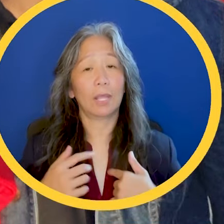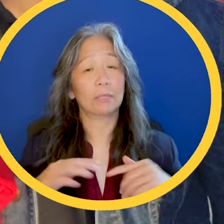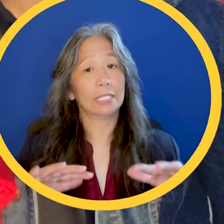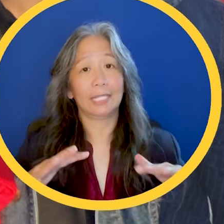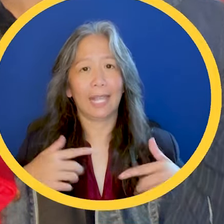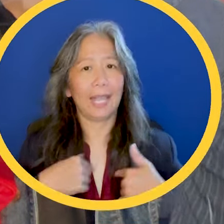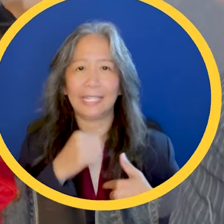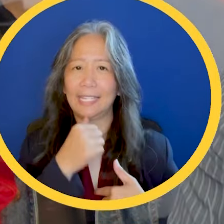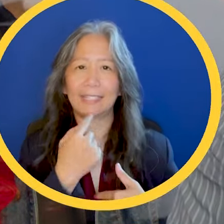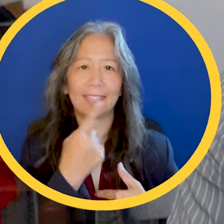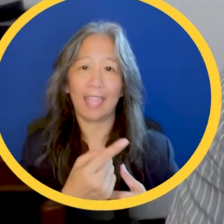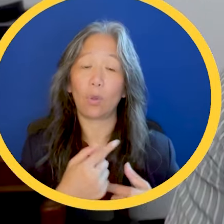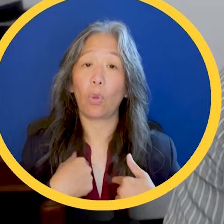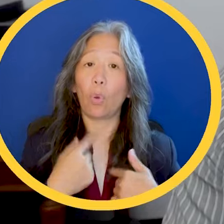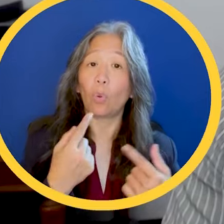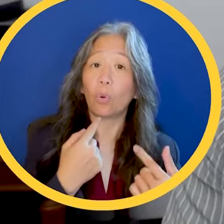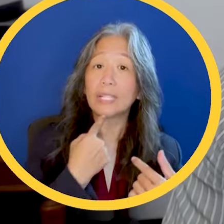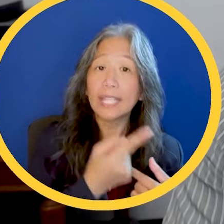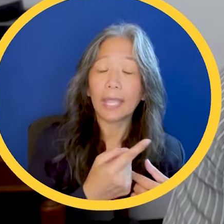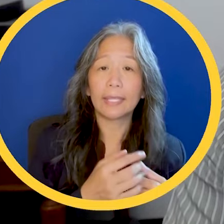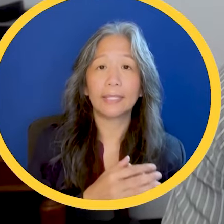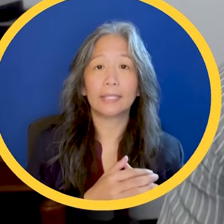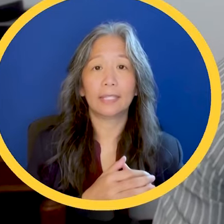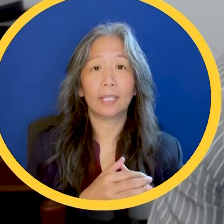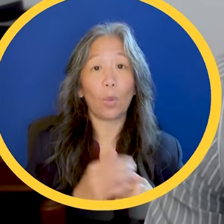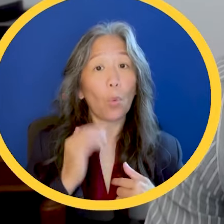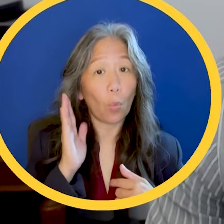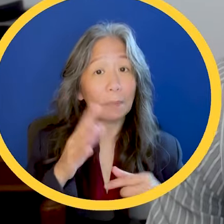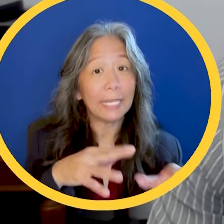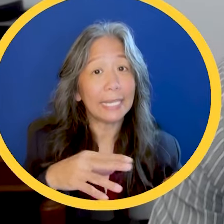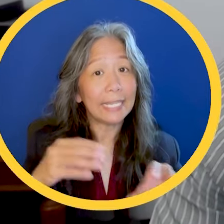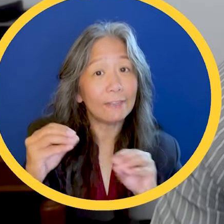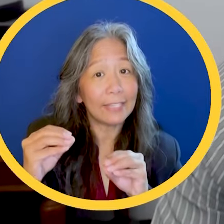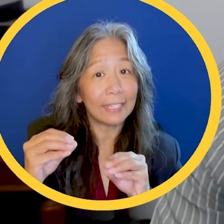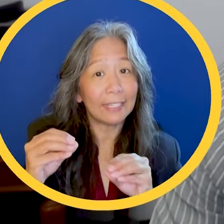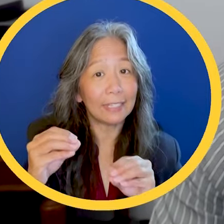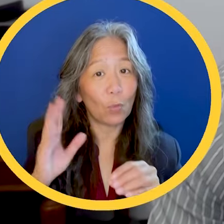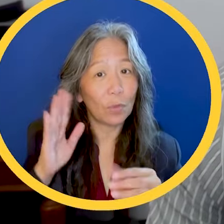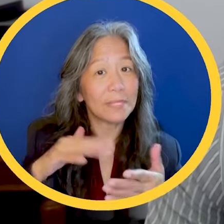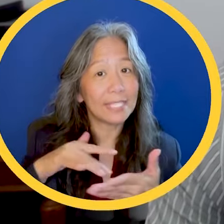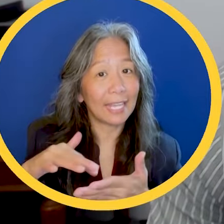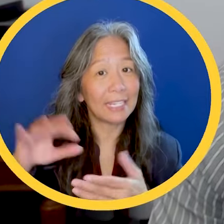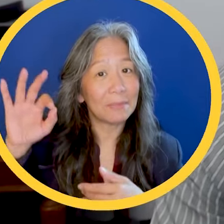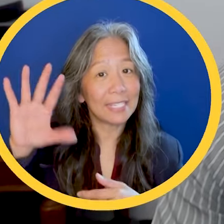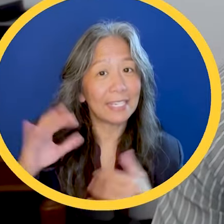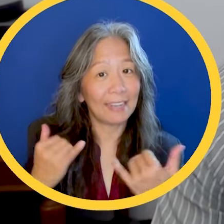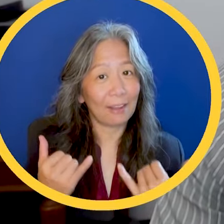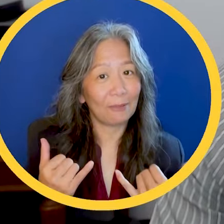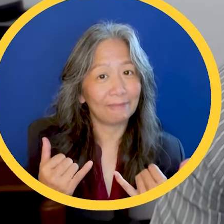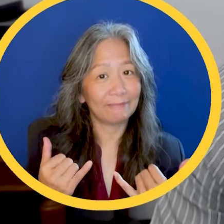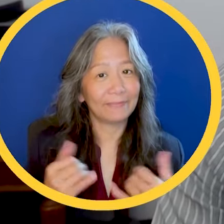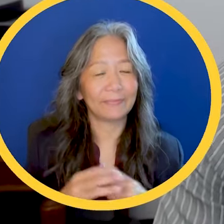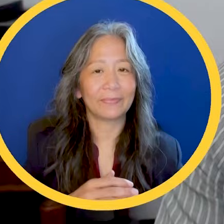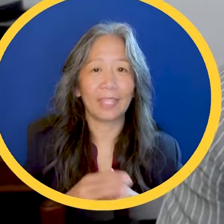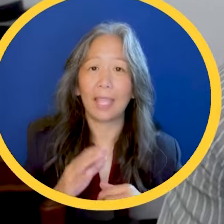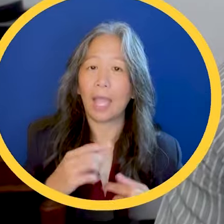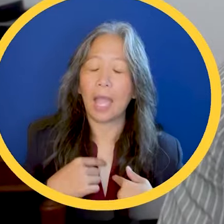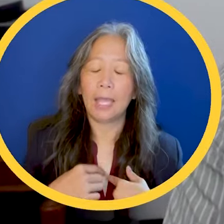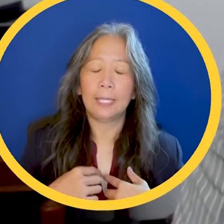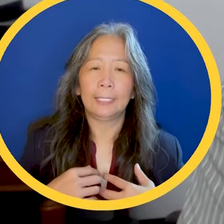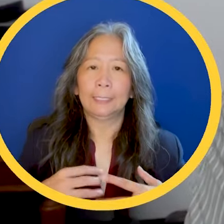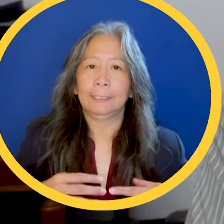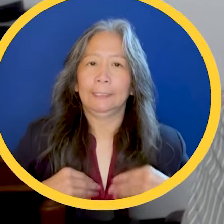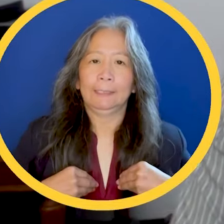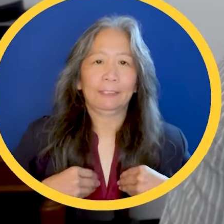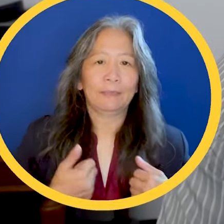I did tell her. What I said was, we're going to be leaving because we're going to go study in the ministry now. And I braced myself